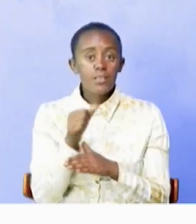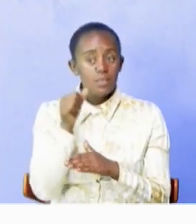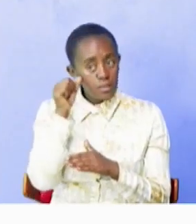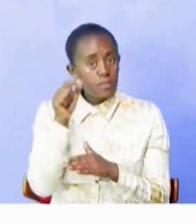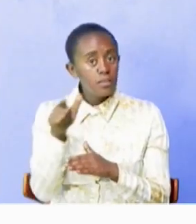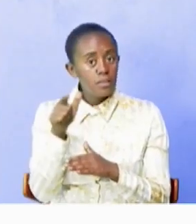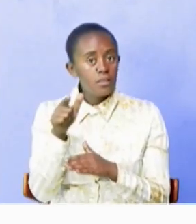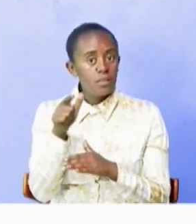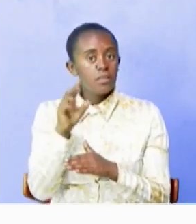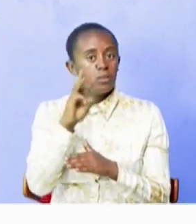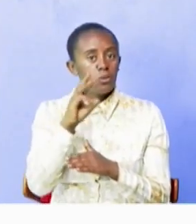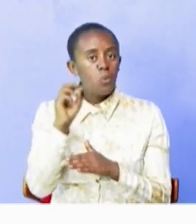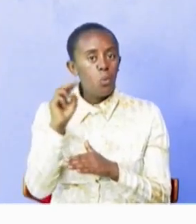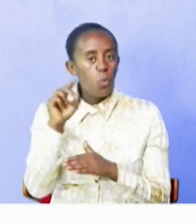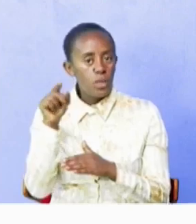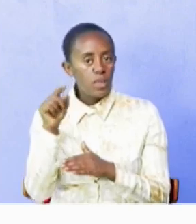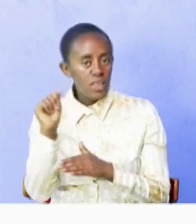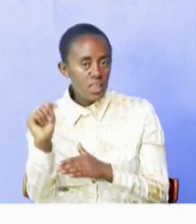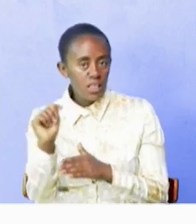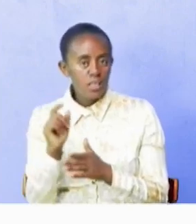Won't he?